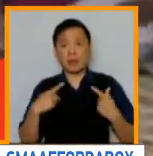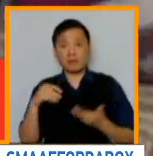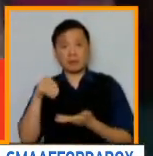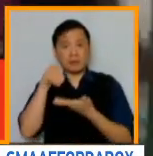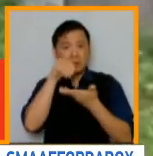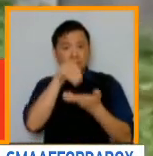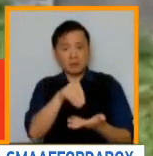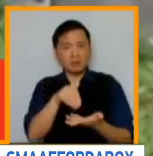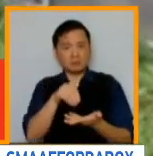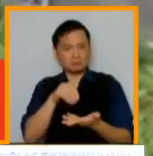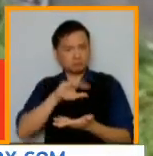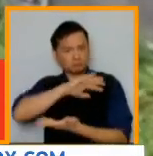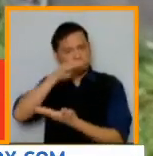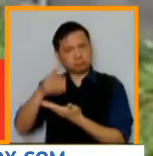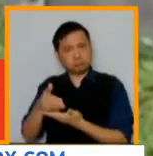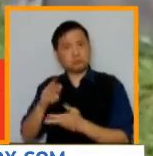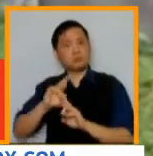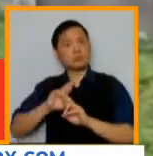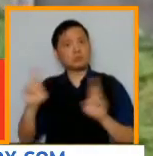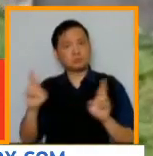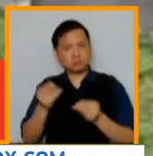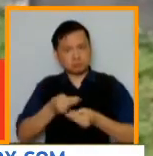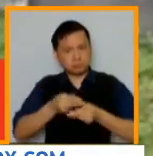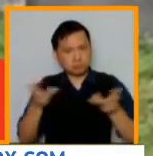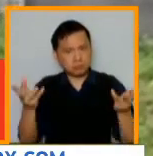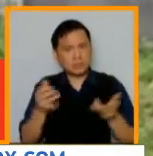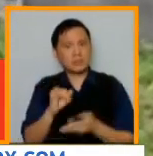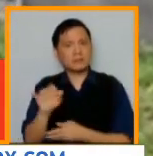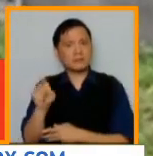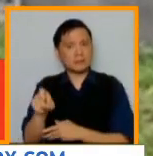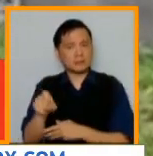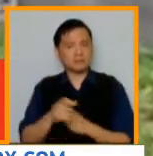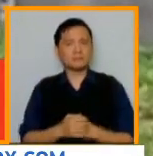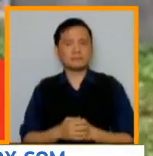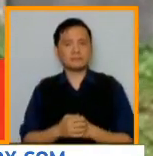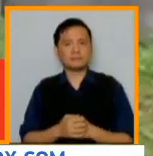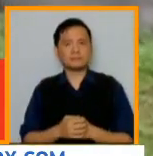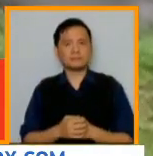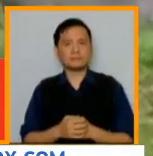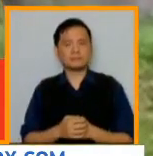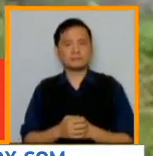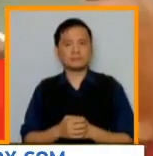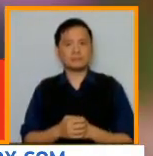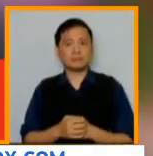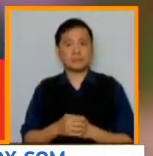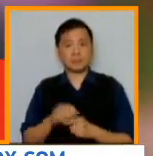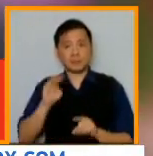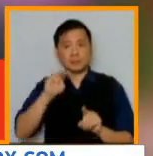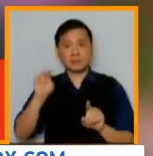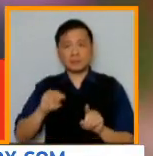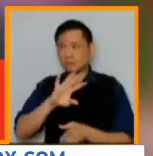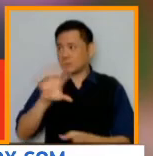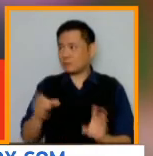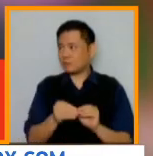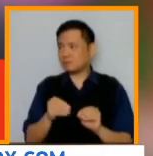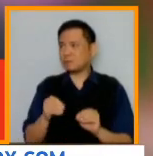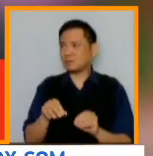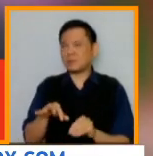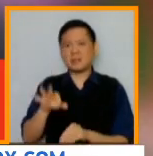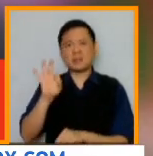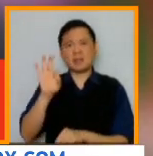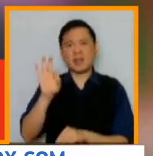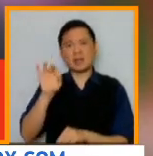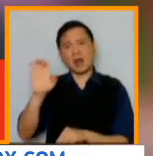than enough ang supplies natin. At the national level po, the total count is worth more than 900 million pesos. Ready